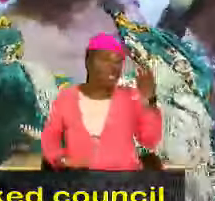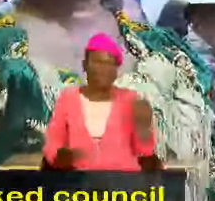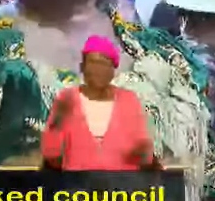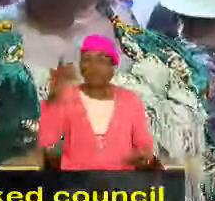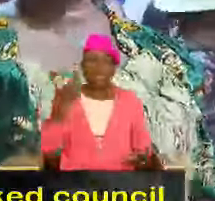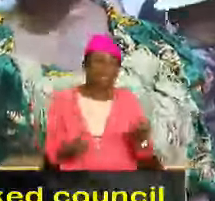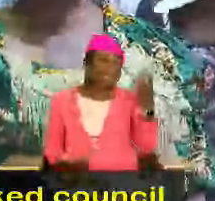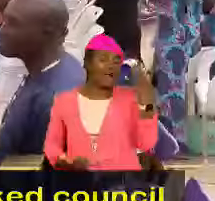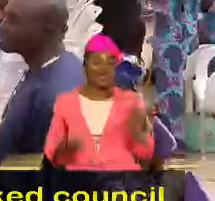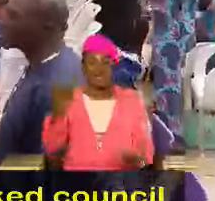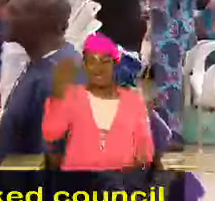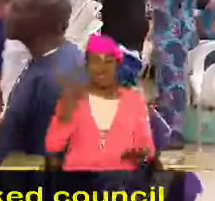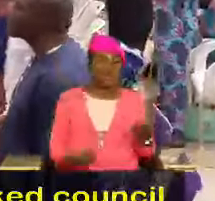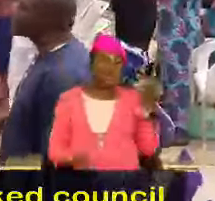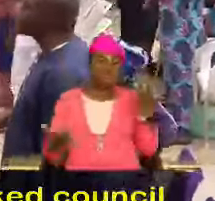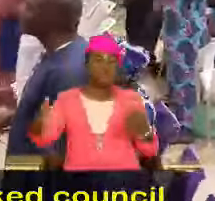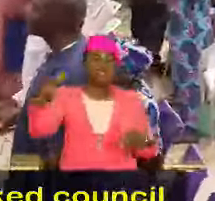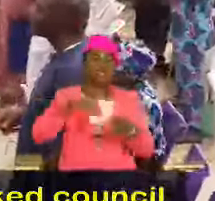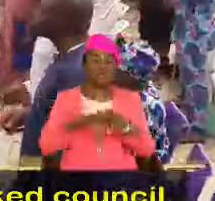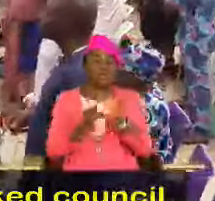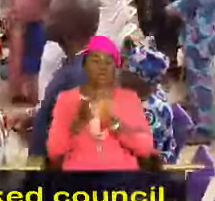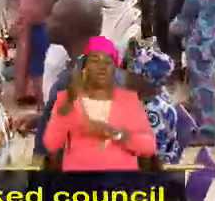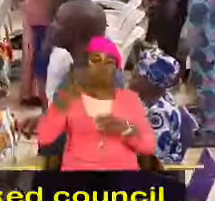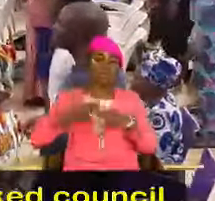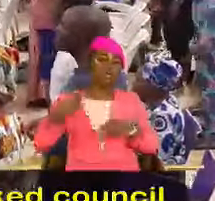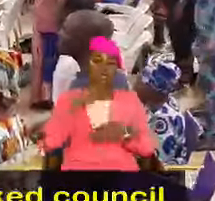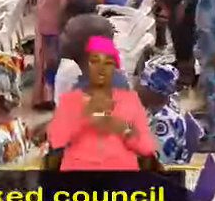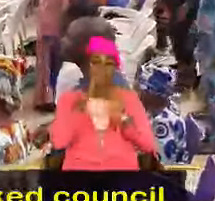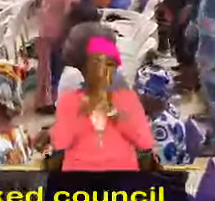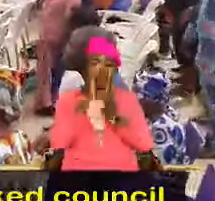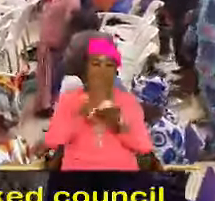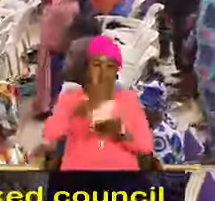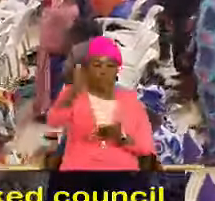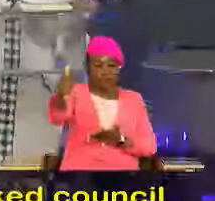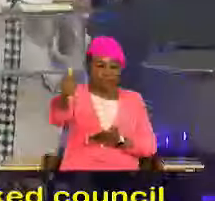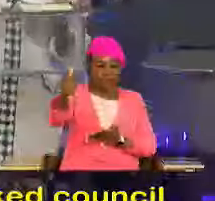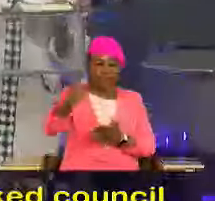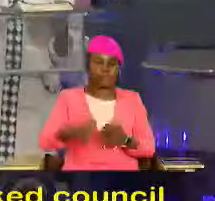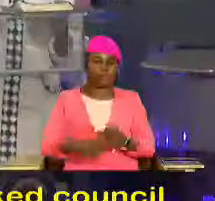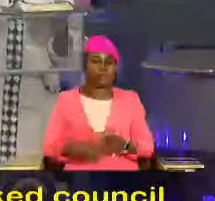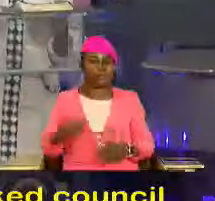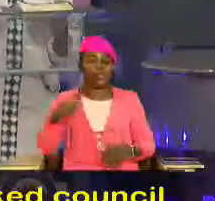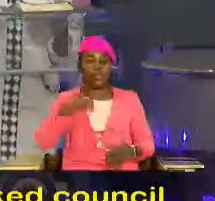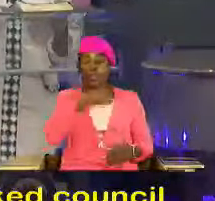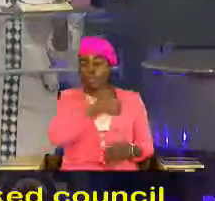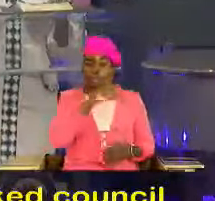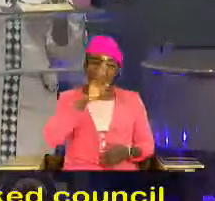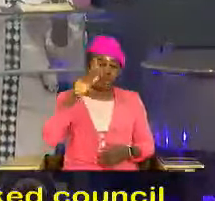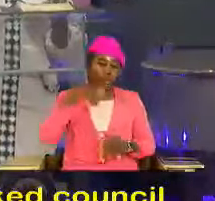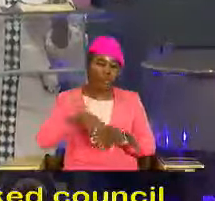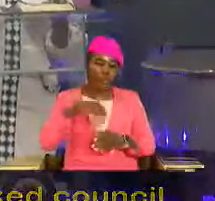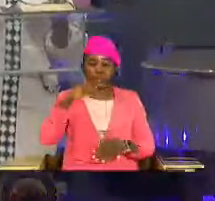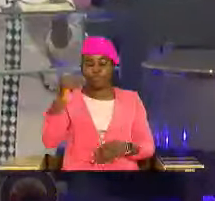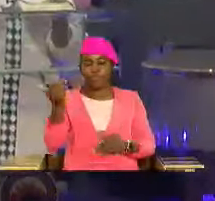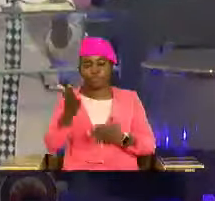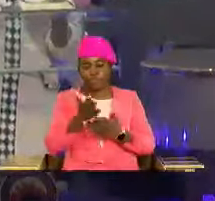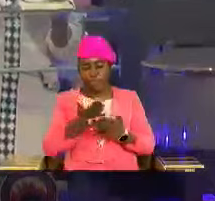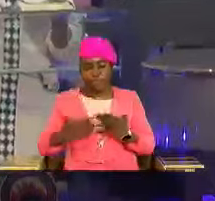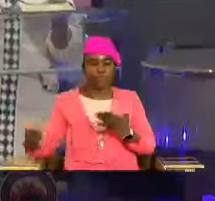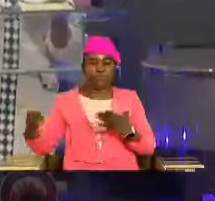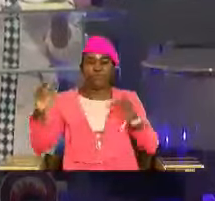in Jesus name we pray we are in another section